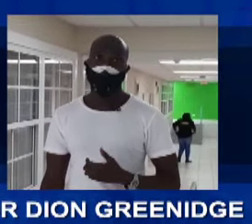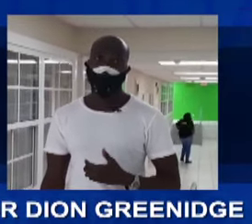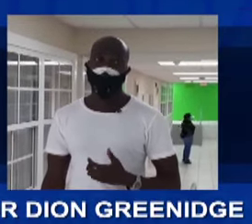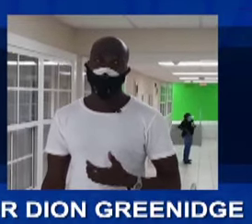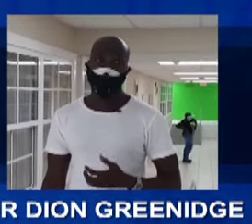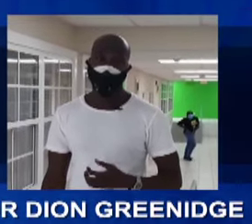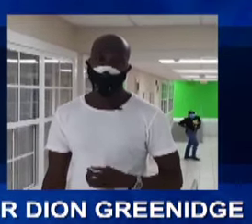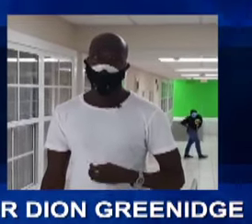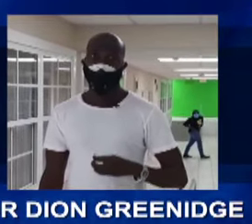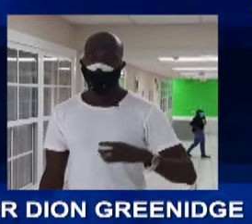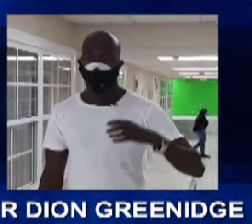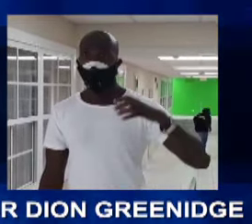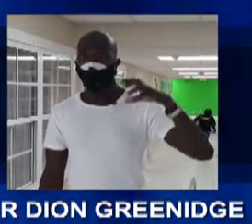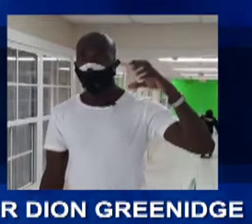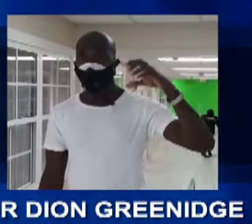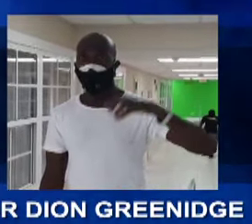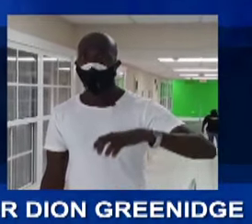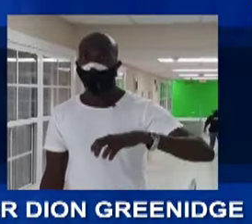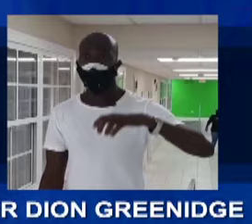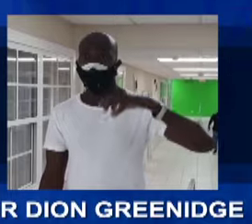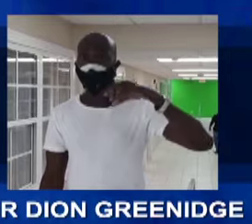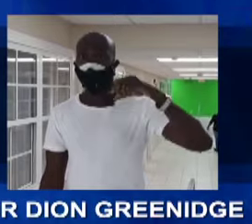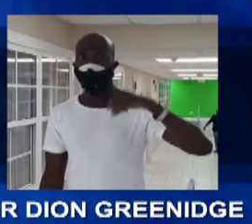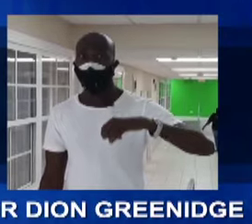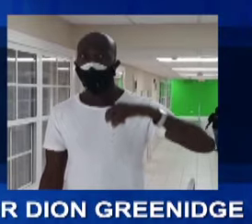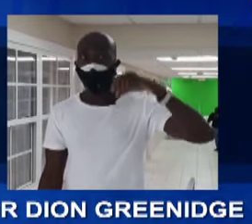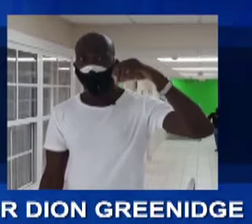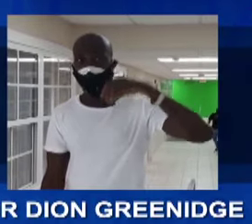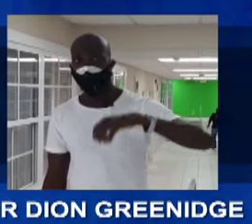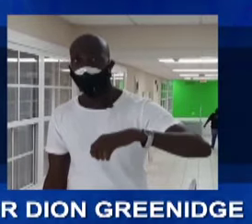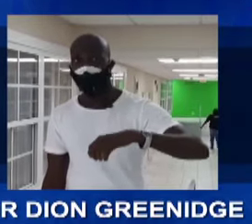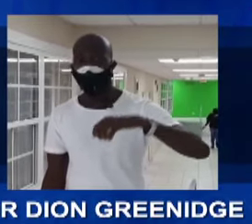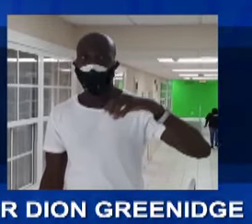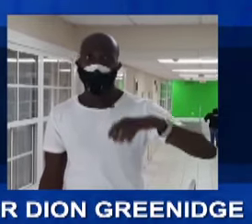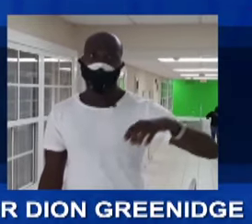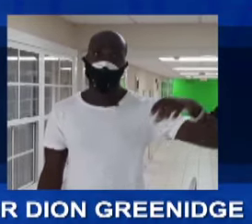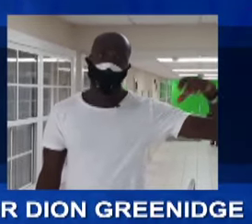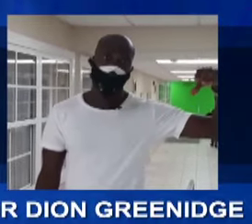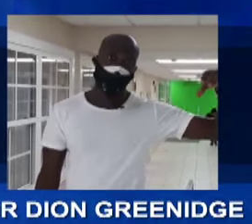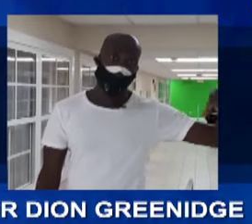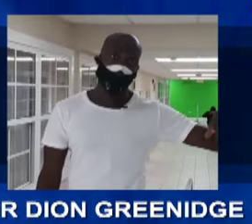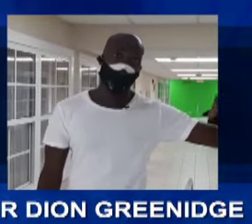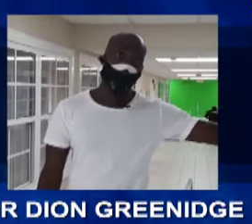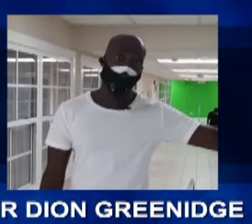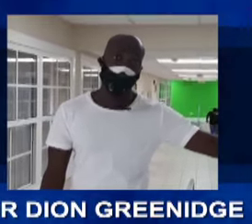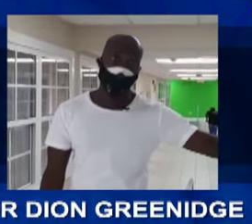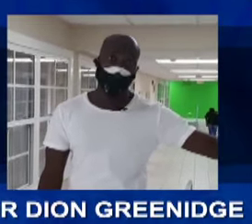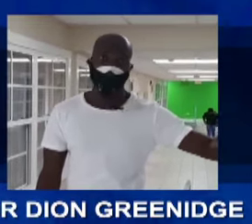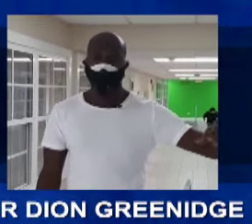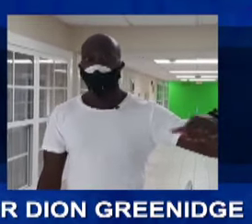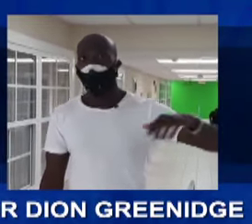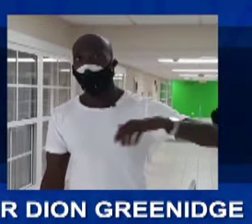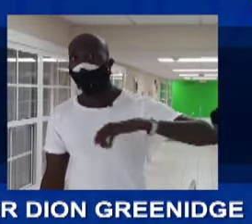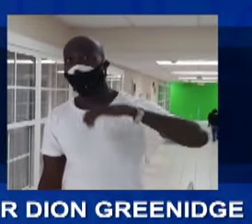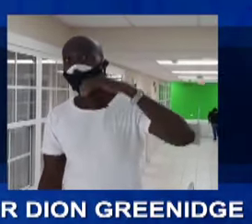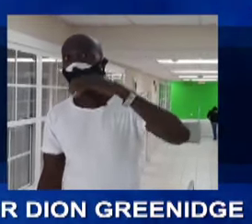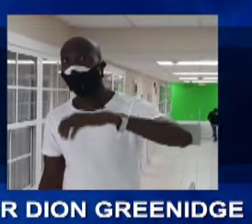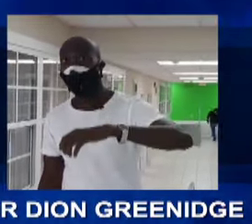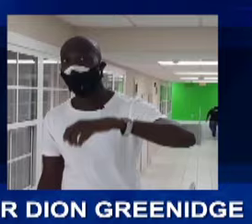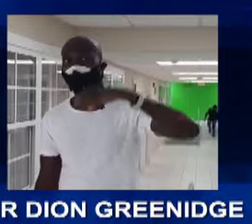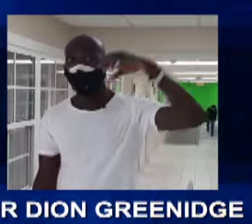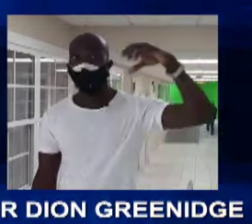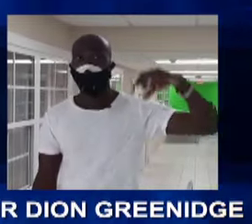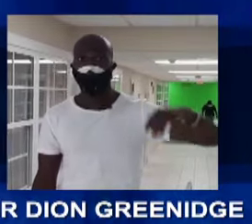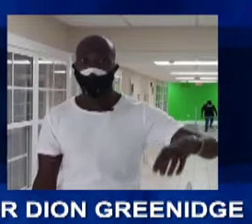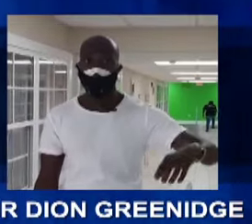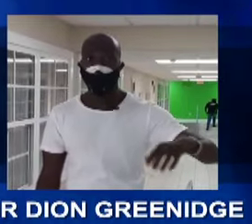for example, in any environmental factors in a particular area that are in need of follow-up. You know, so there's good information, there's